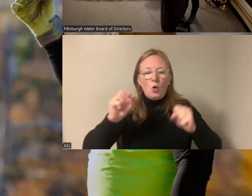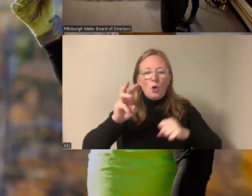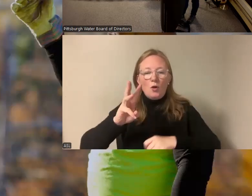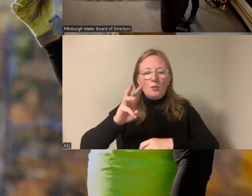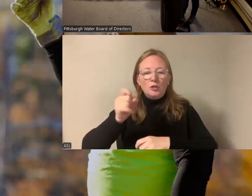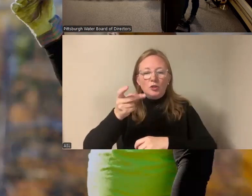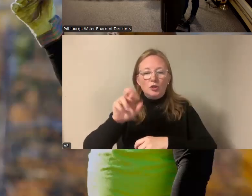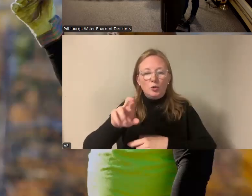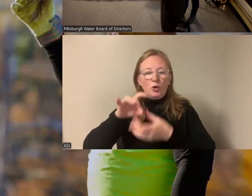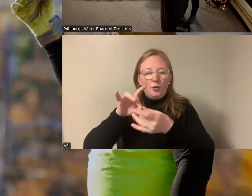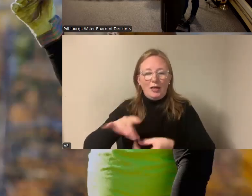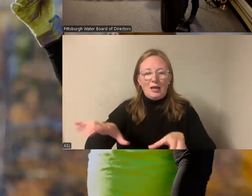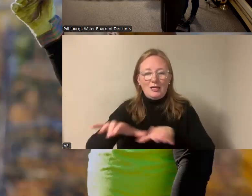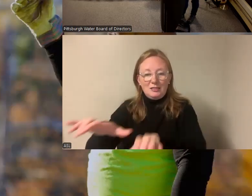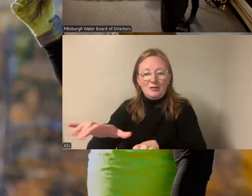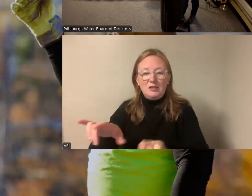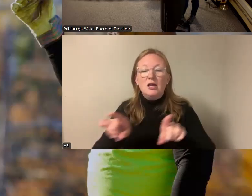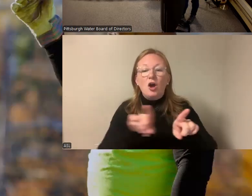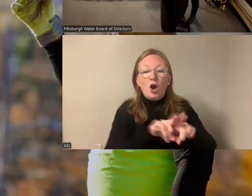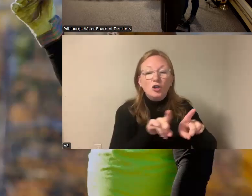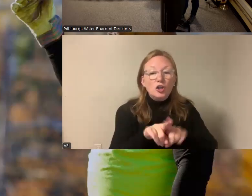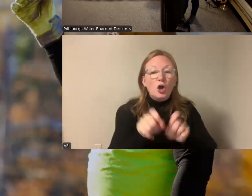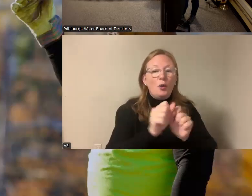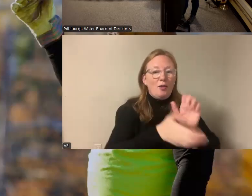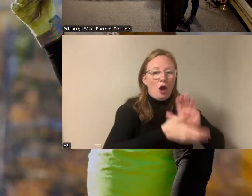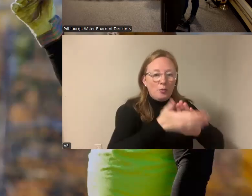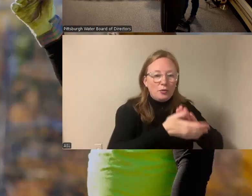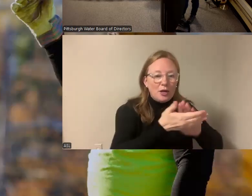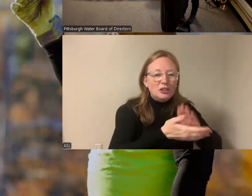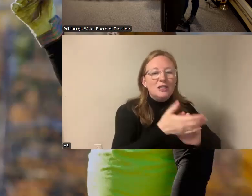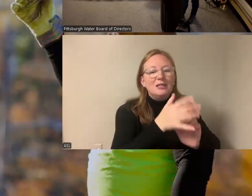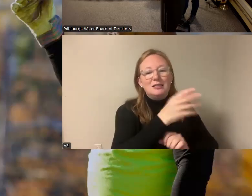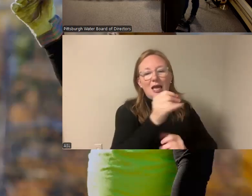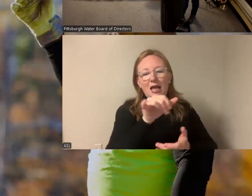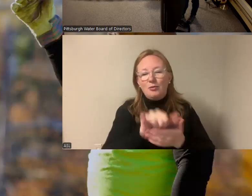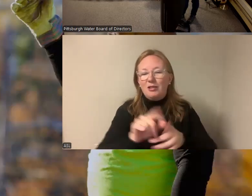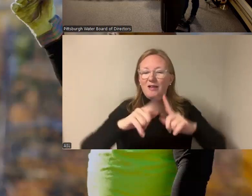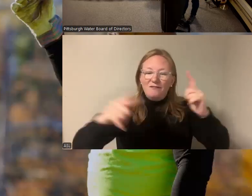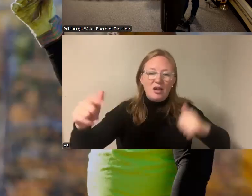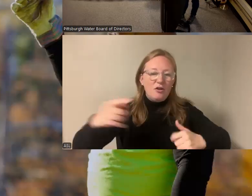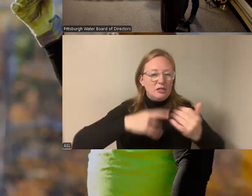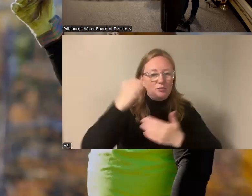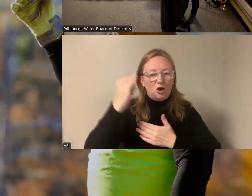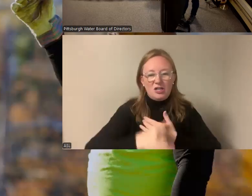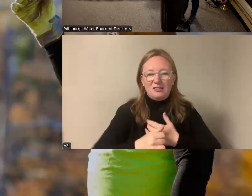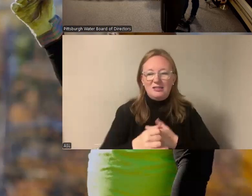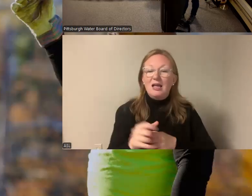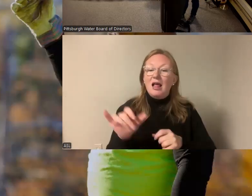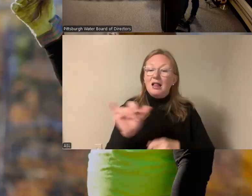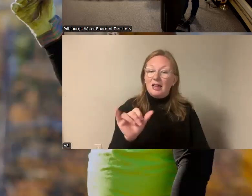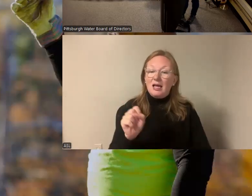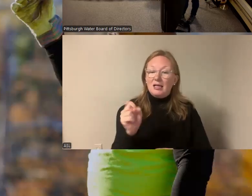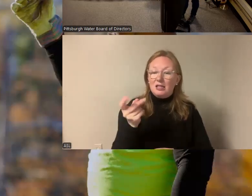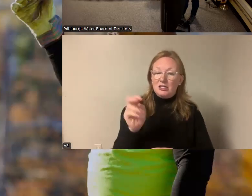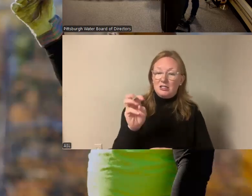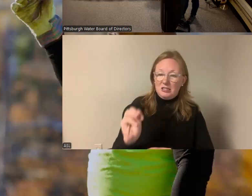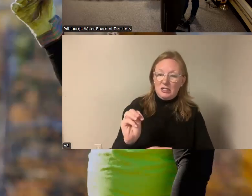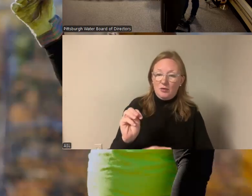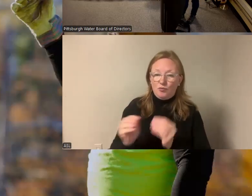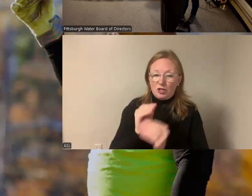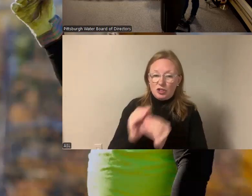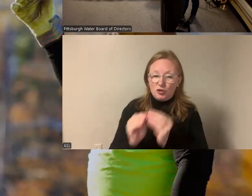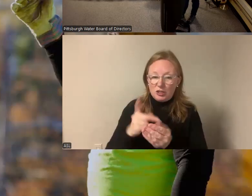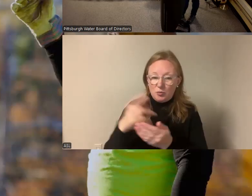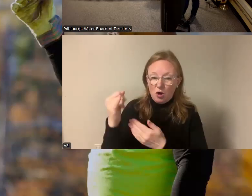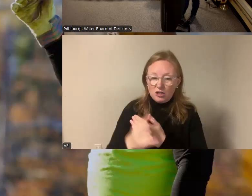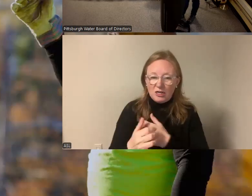maintaining those, as well as various projects such as a stream restoration project we completed not too long ago on Glass Run and a portion of